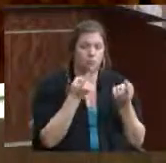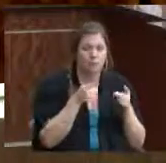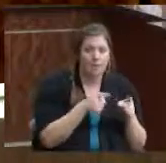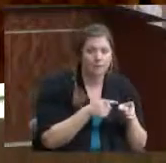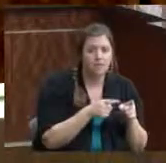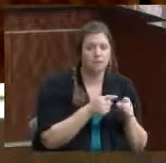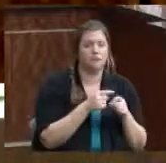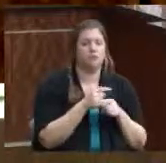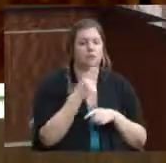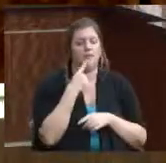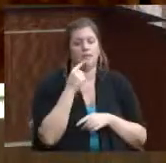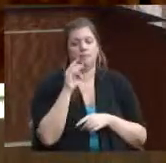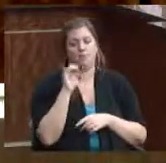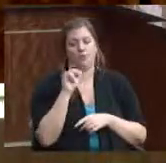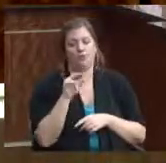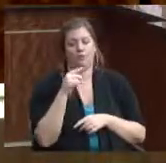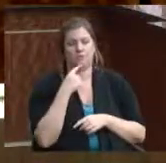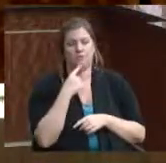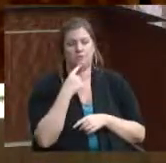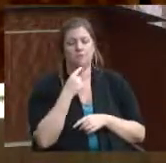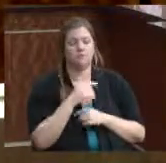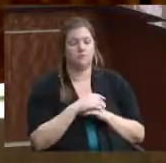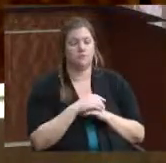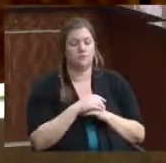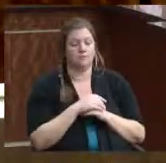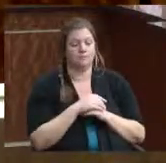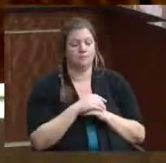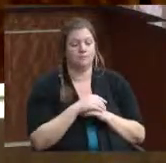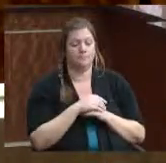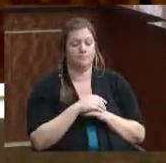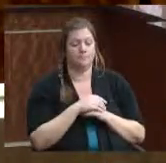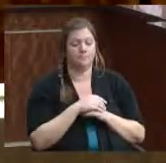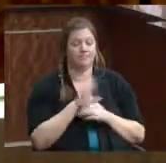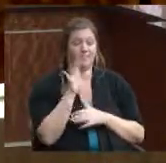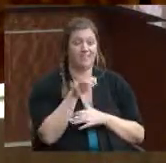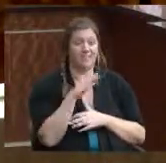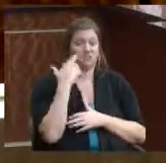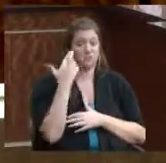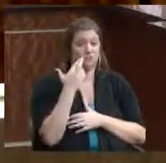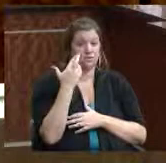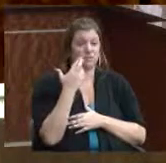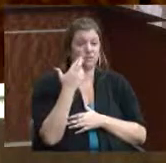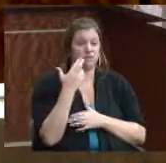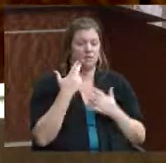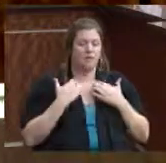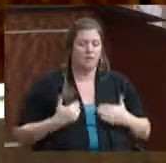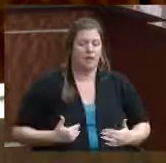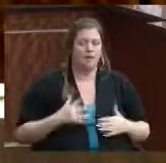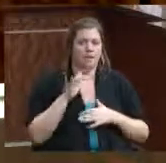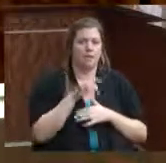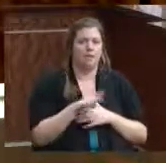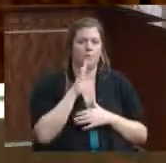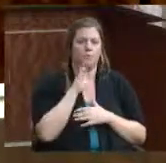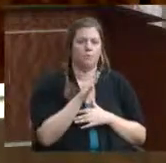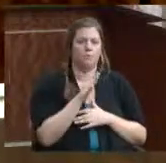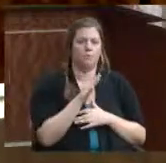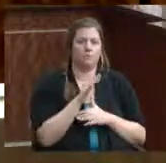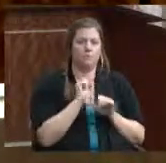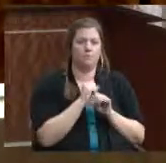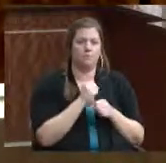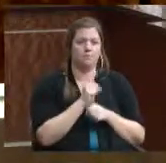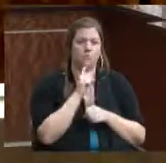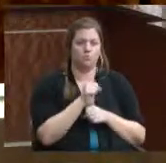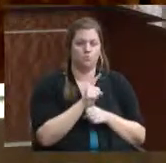the mayor stated, as Mr. Brock stated, that's the body that will make